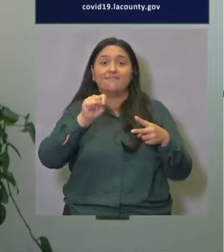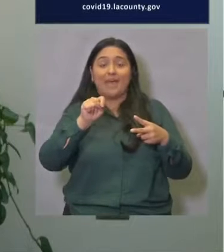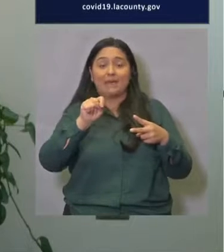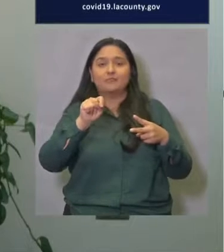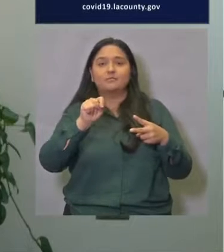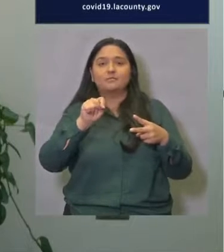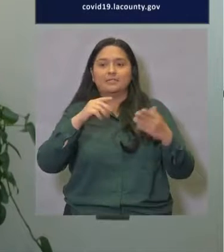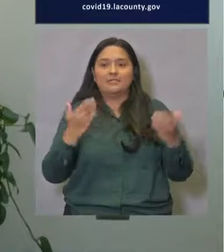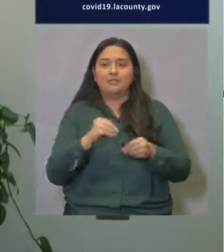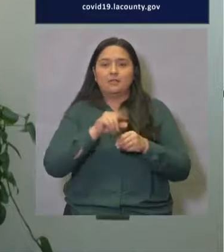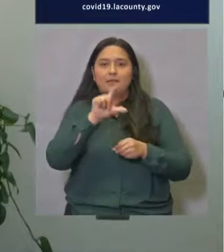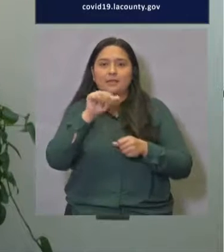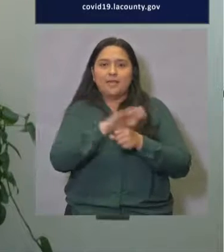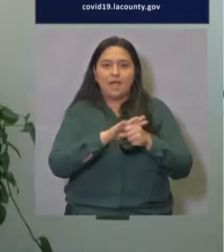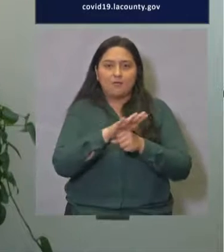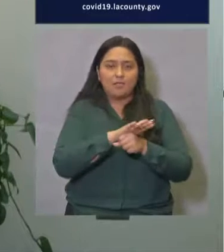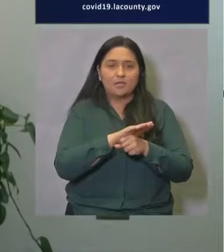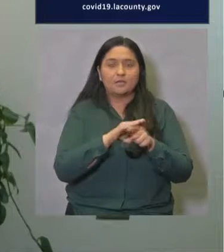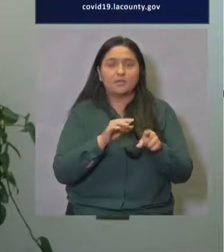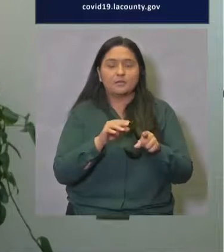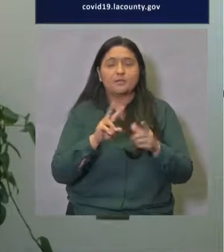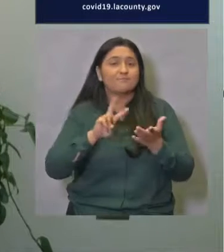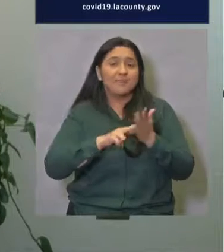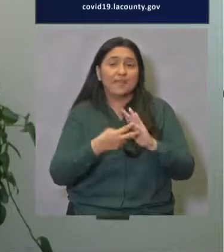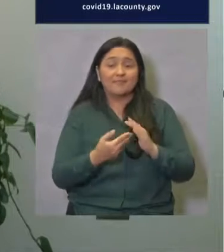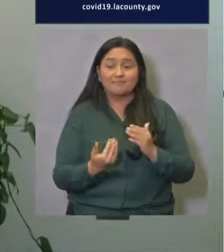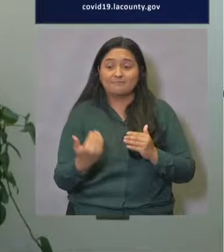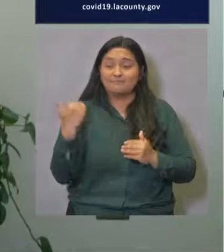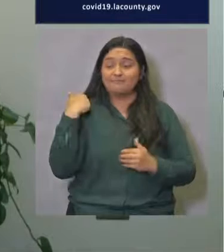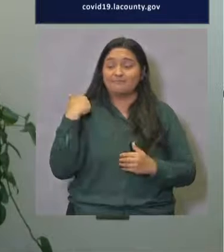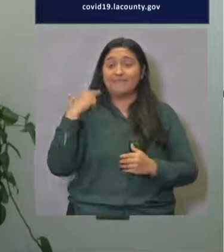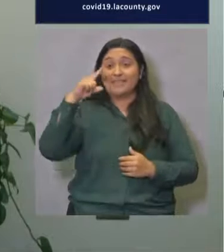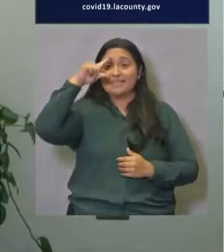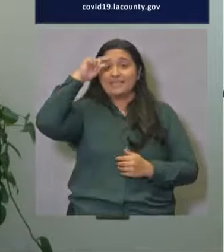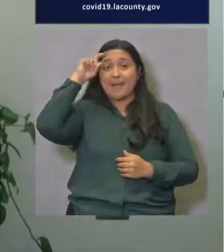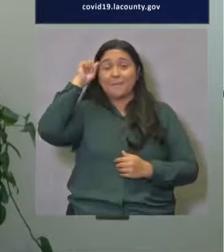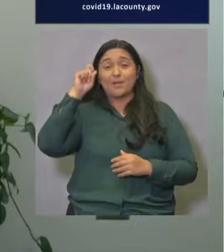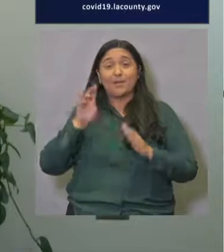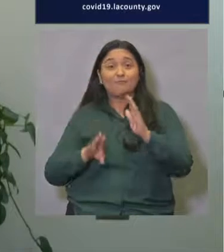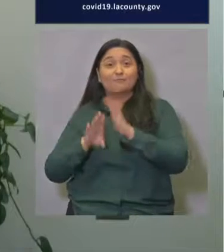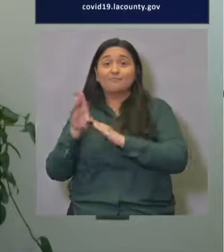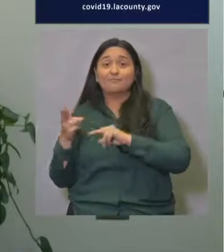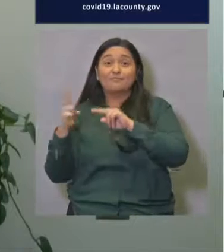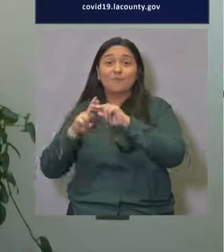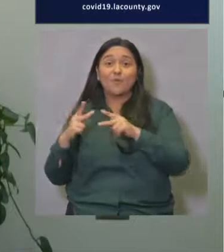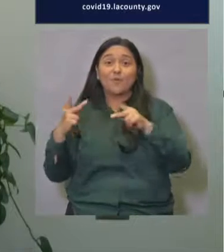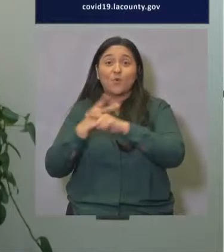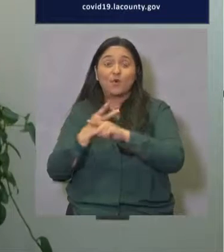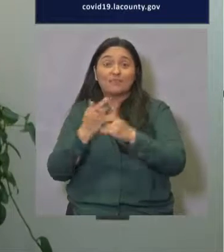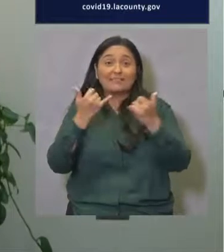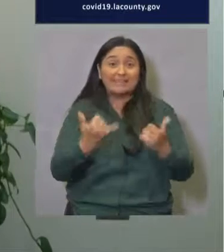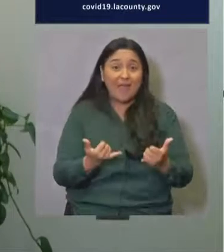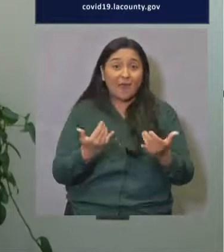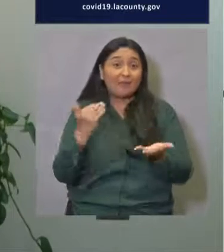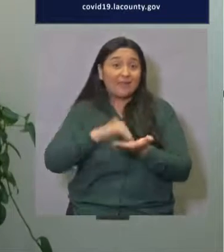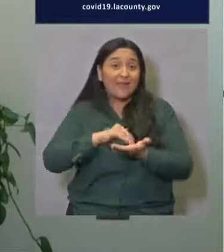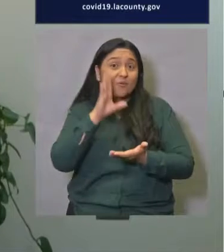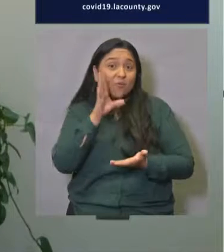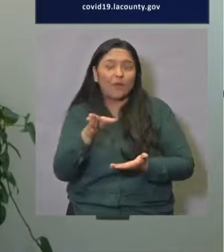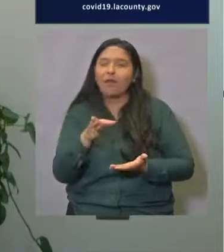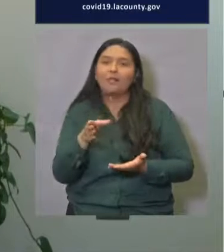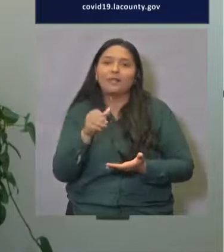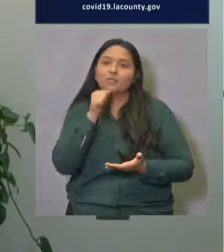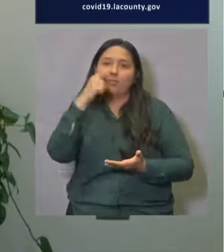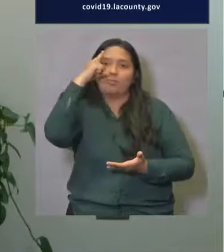back to the surge that we just saw this past winter. I don't think we can actually get through another surge that's